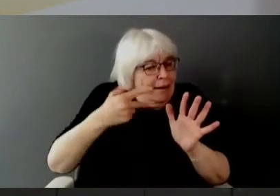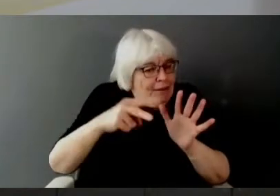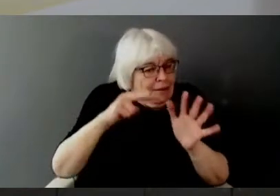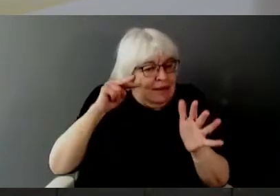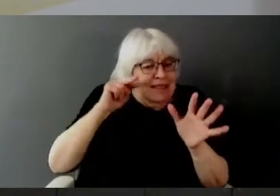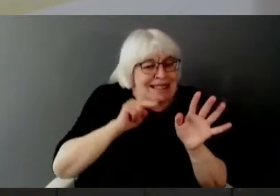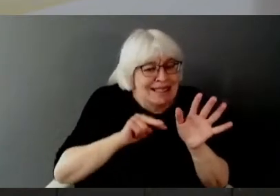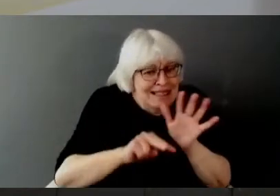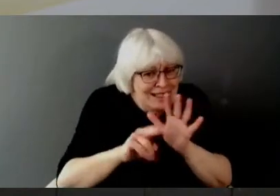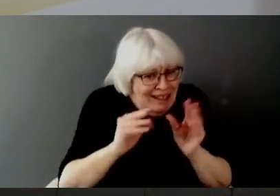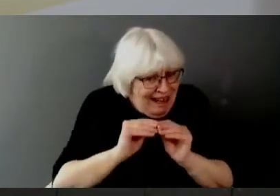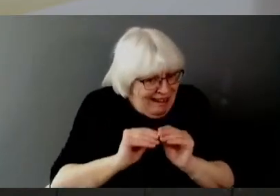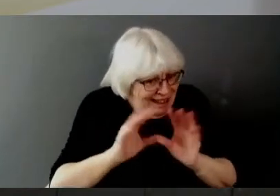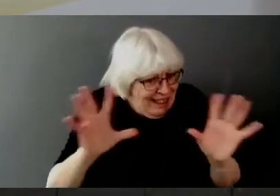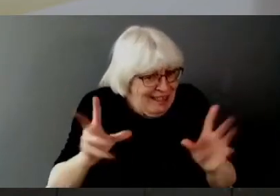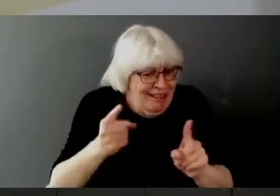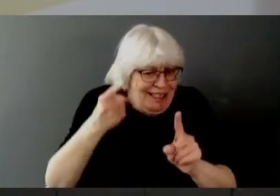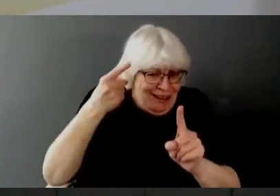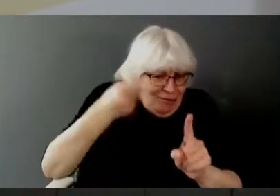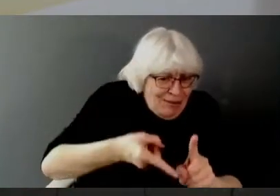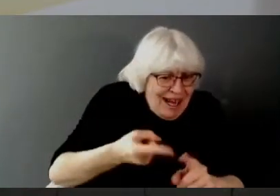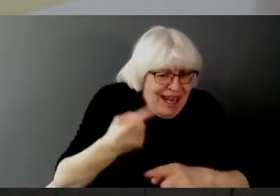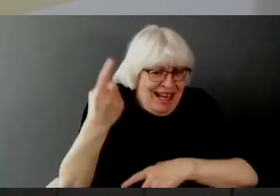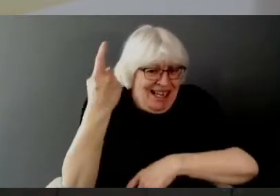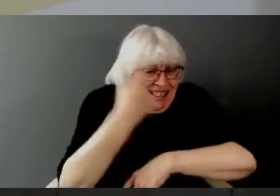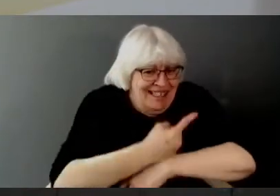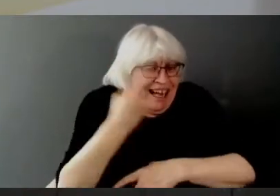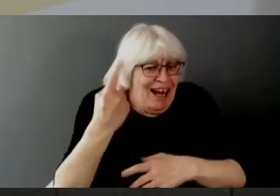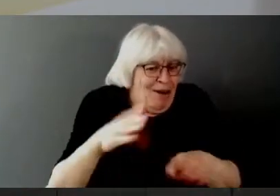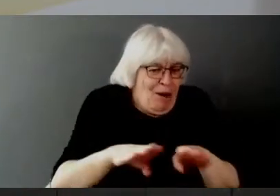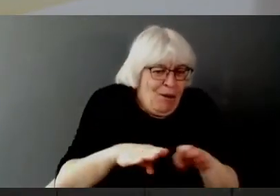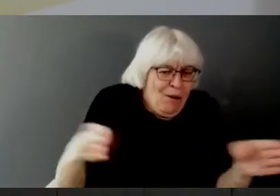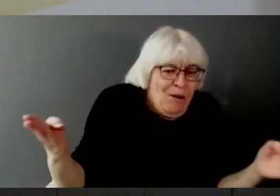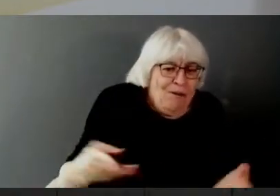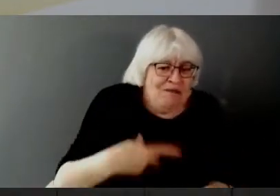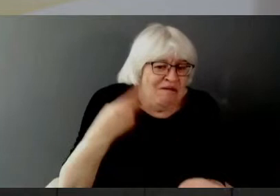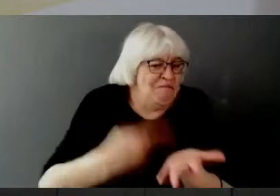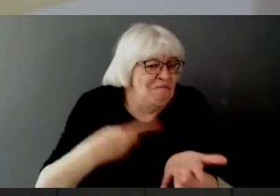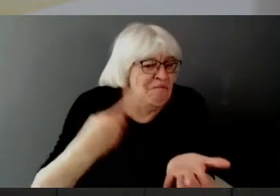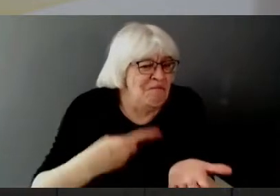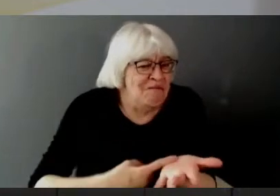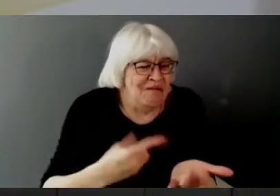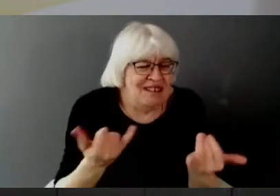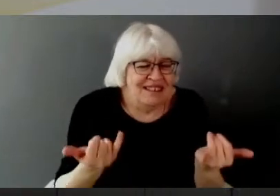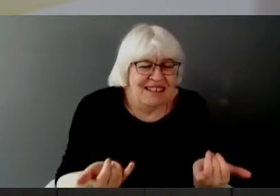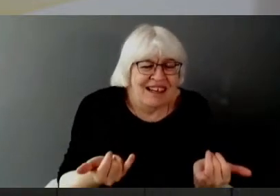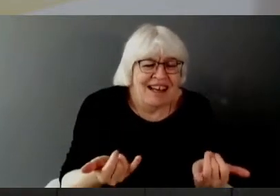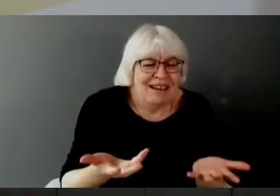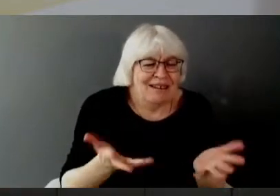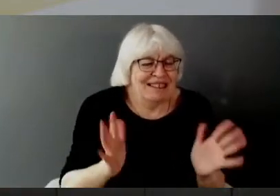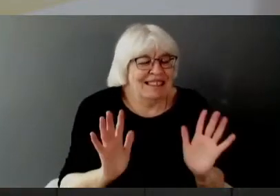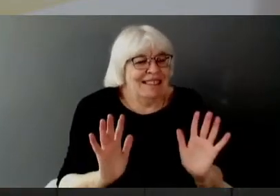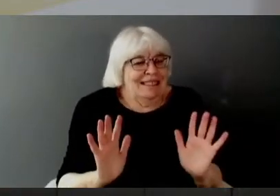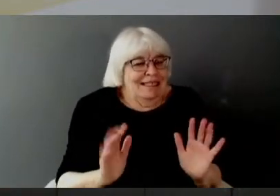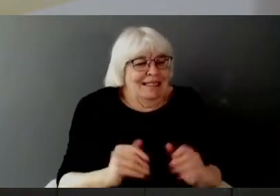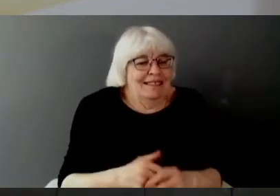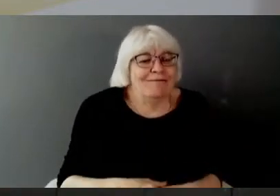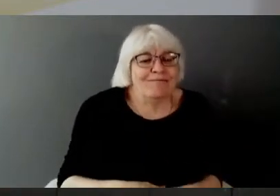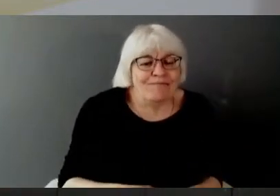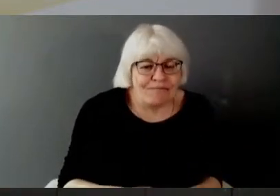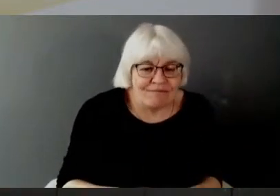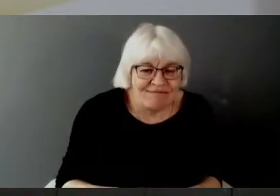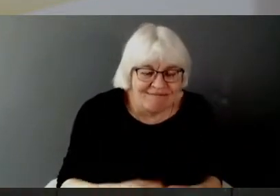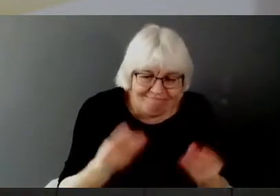of these restrictions. This is just sort of on the horizon at some point? I mean, I think what we have been looking at is January 25th,